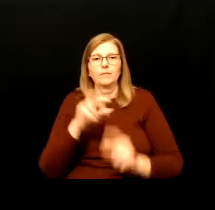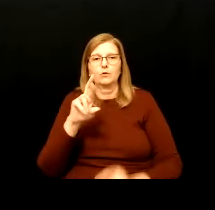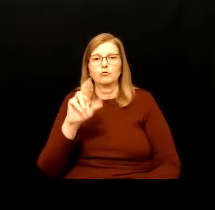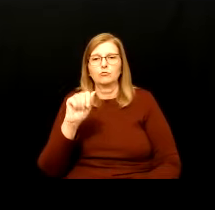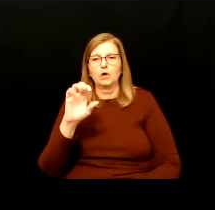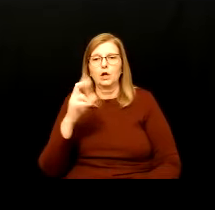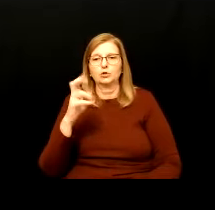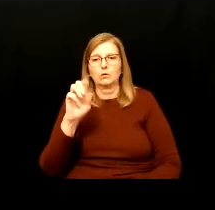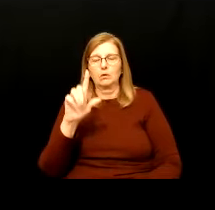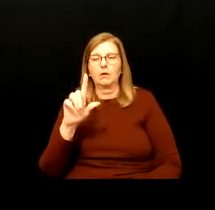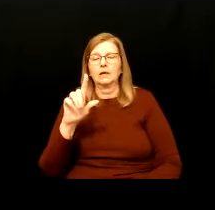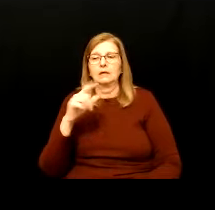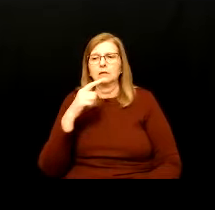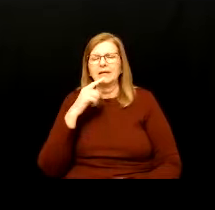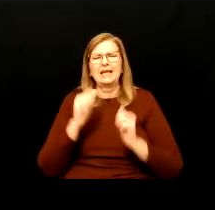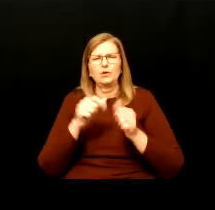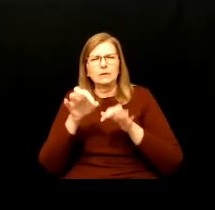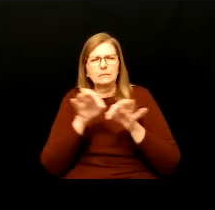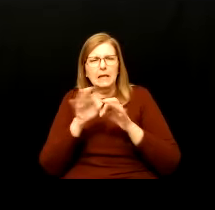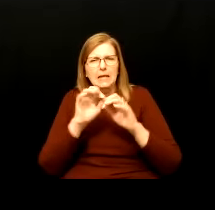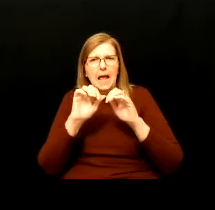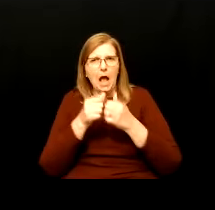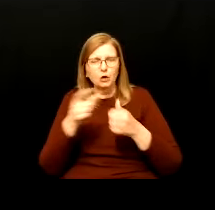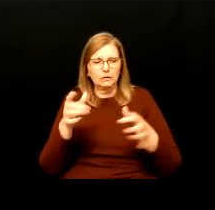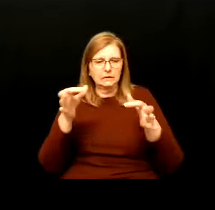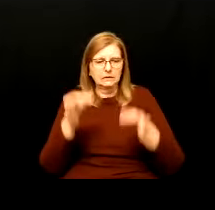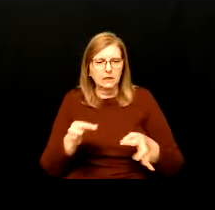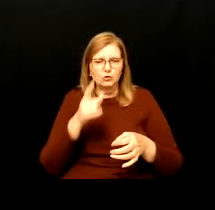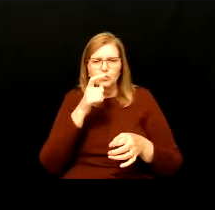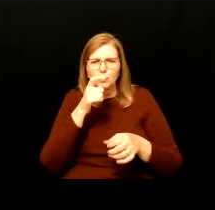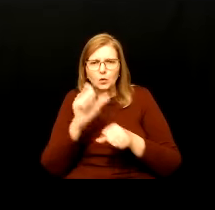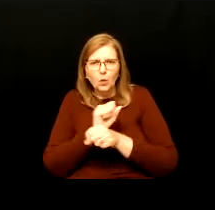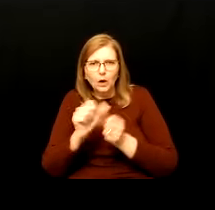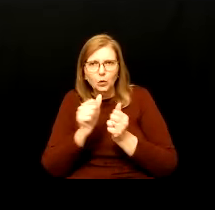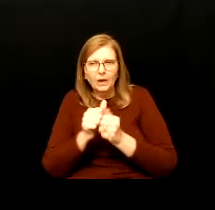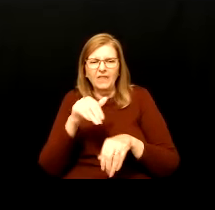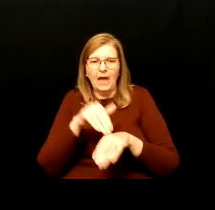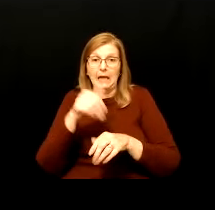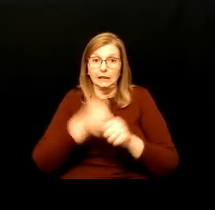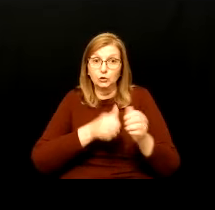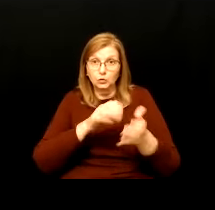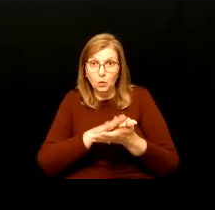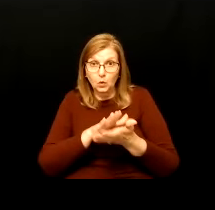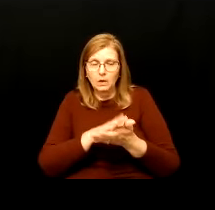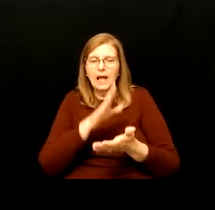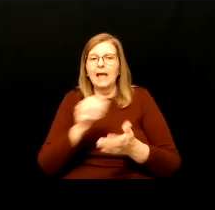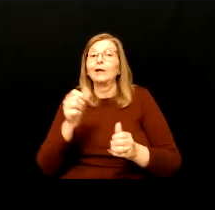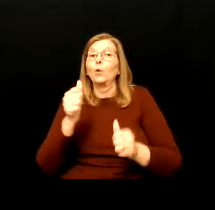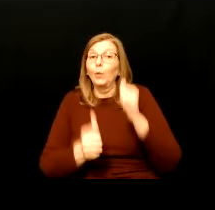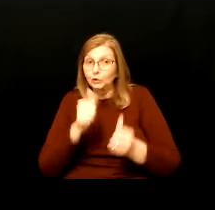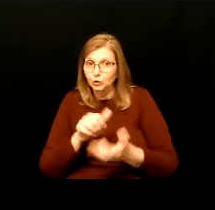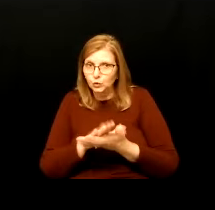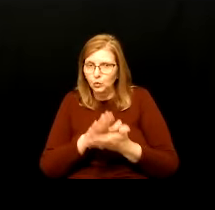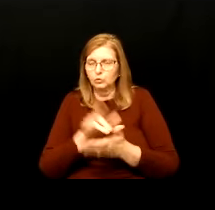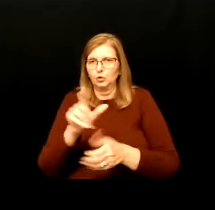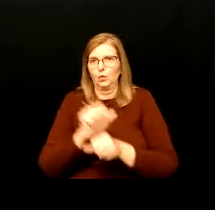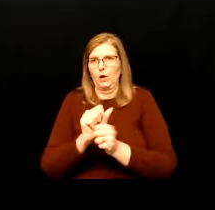Labe. She said, "How can you explain how you decide who to work with at each school and which schools you work